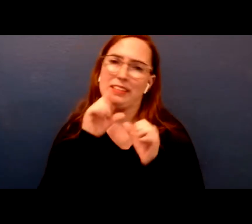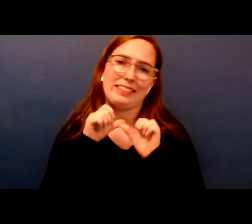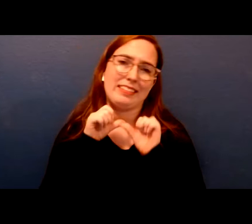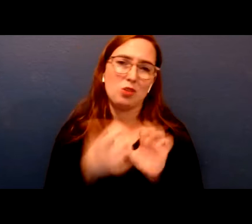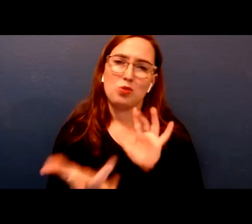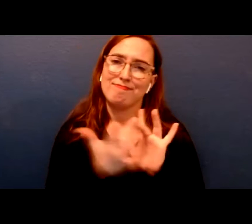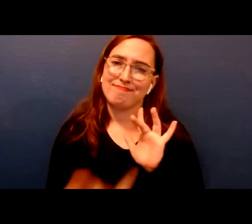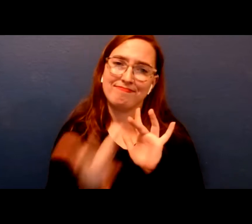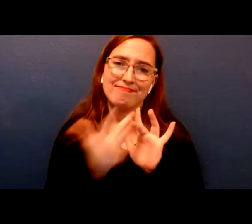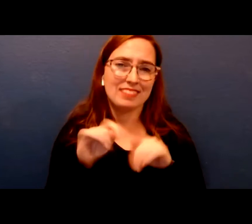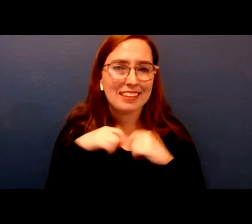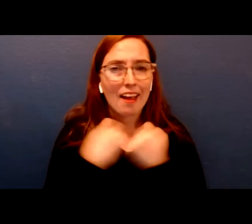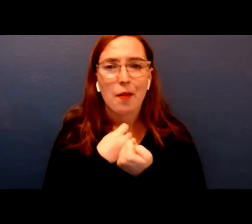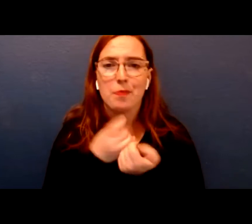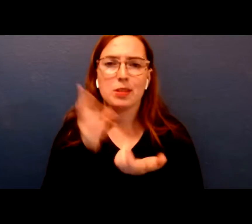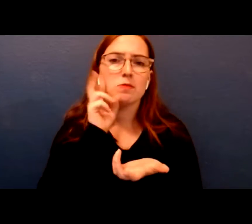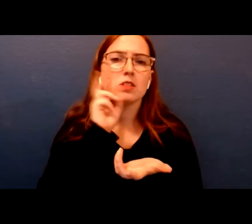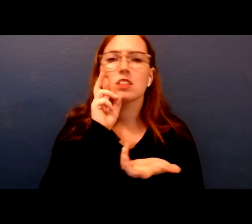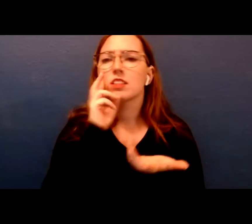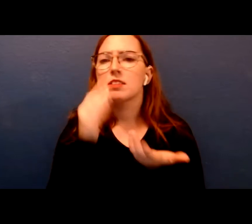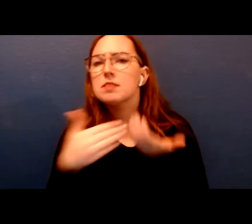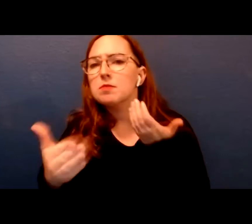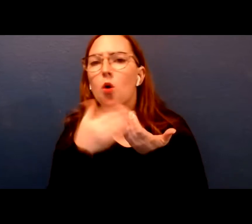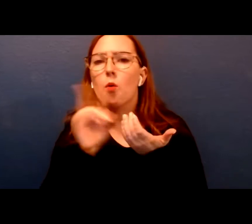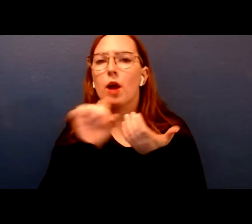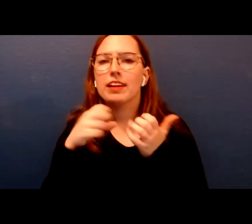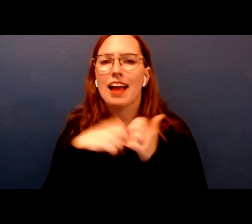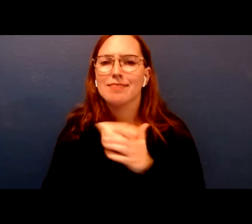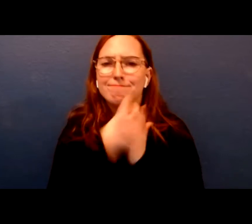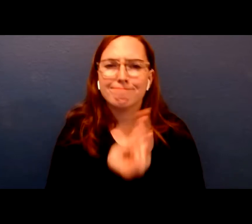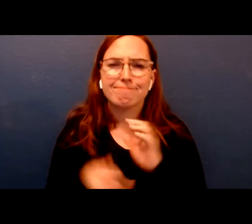and let's see where opportunities can go for us to dive deeper.